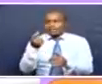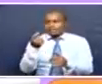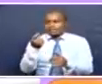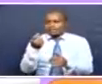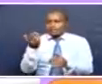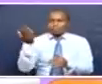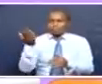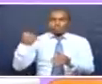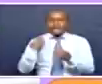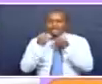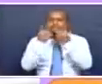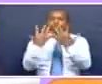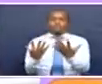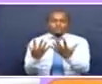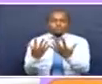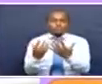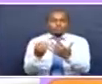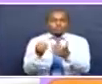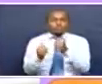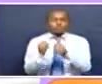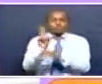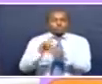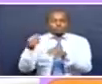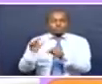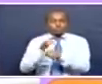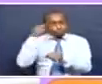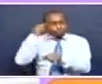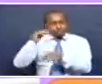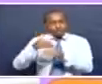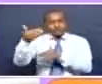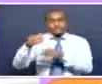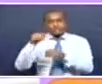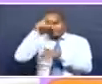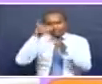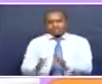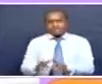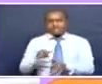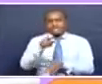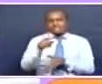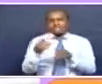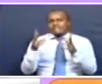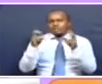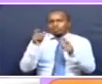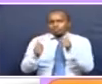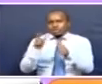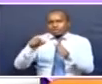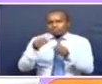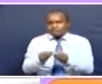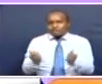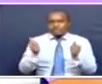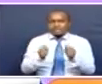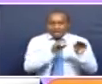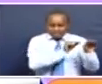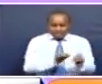would be useful to the next governor who was coming to that office. And those are issues that really should be addressed, because the transition period should be a time